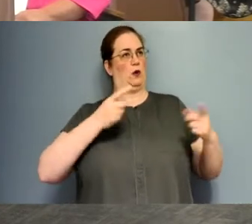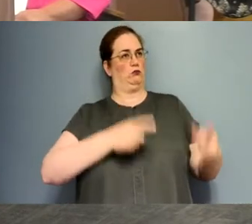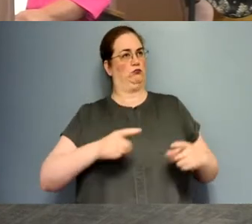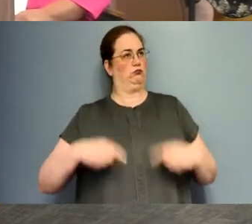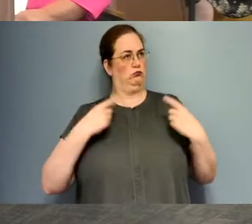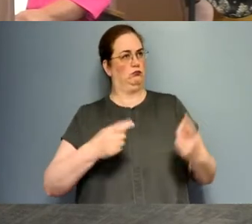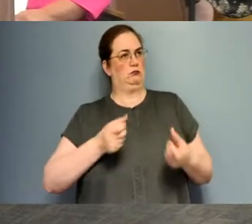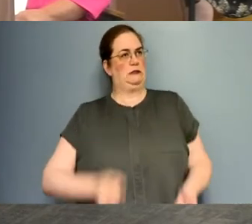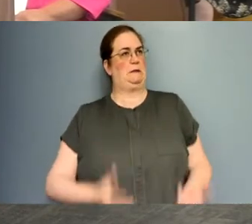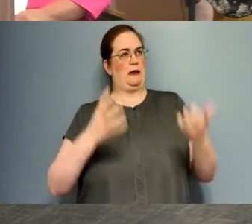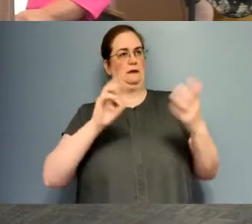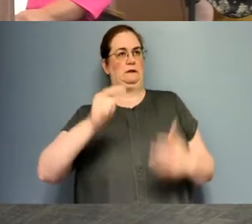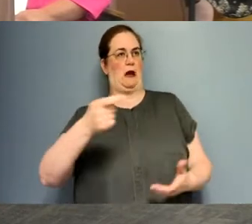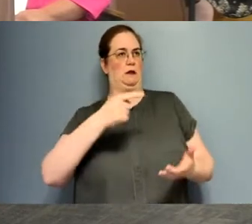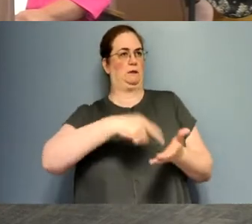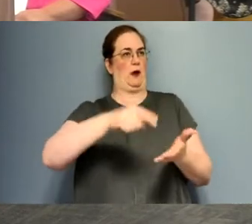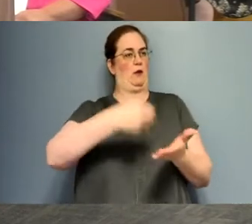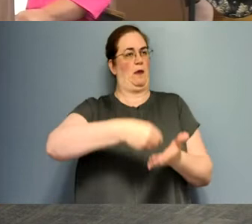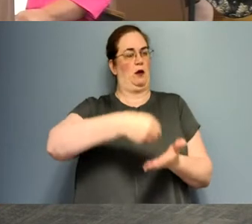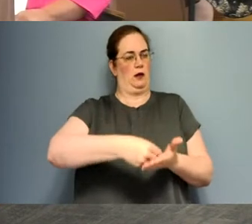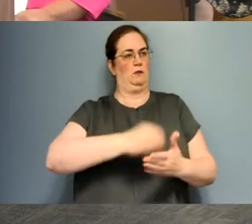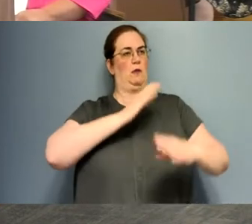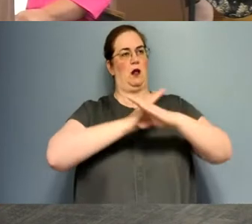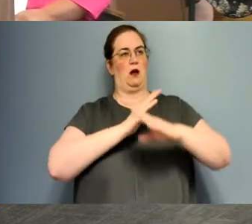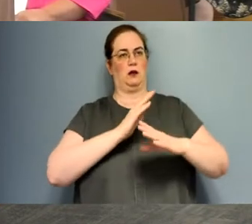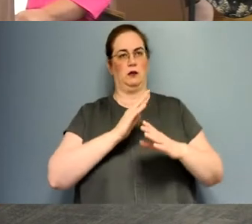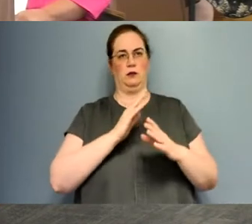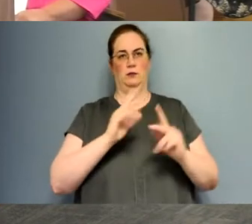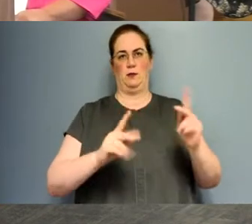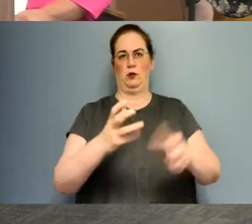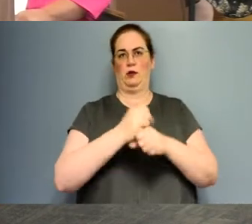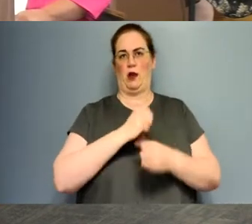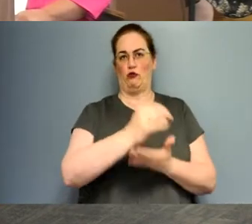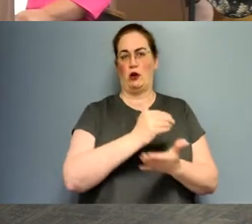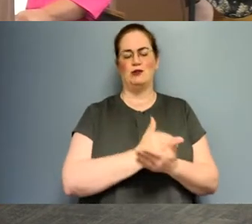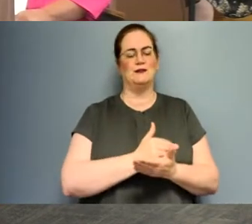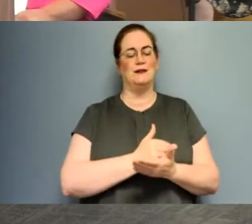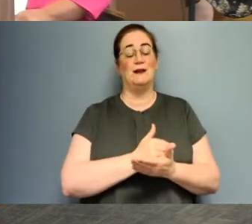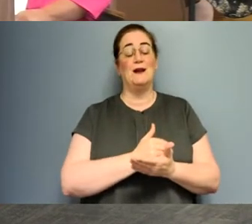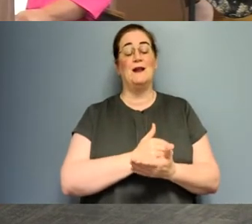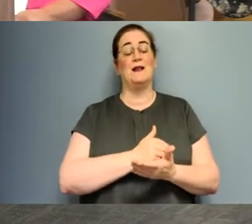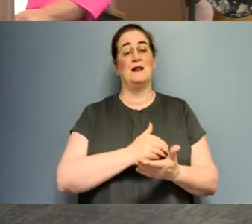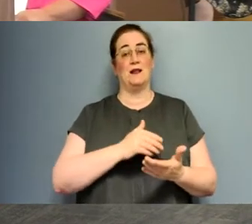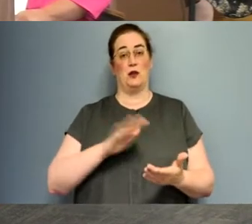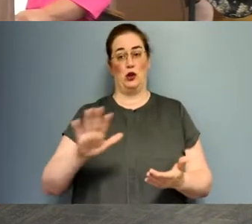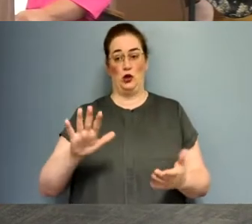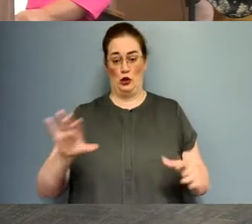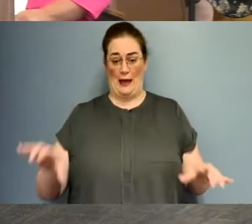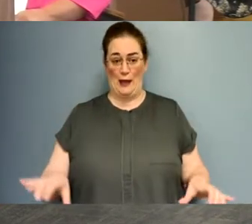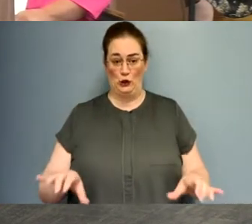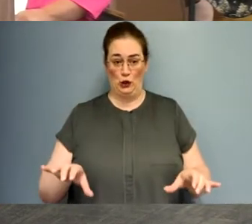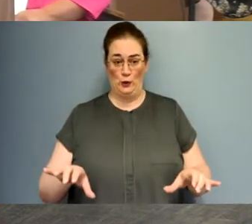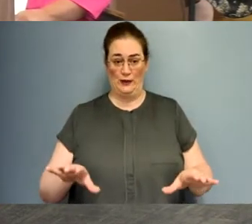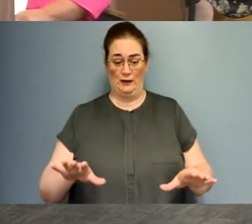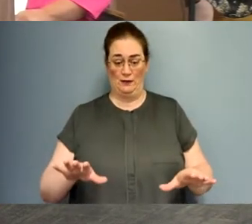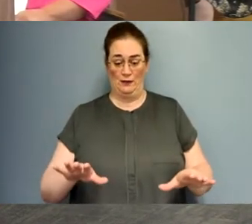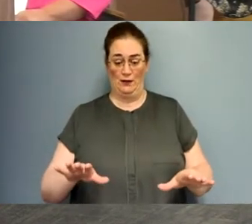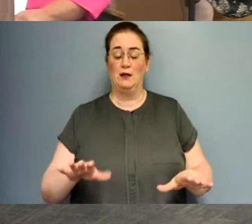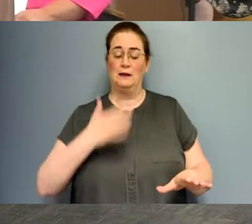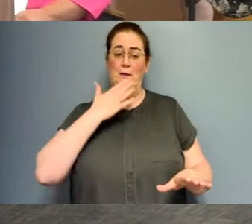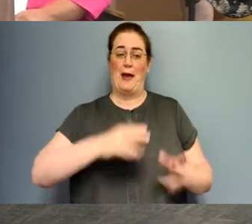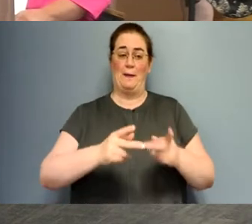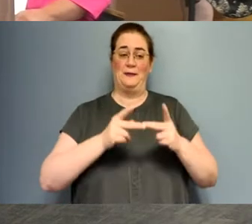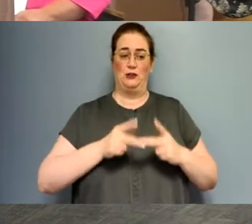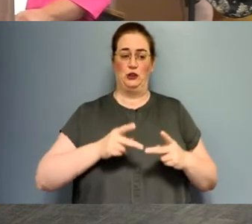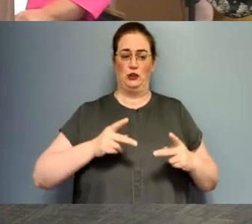taxpayer money, blocking people from receiving records. That is a bad position to put people in. It's bad leadership. So given